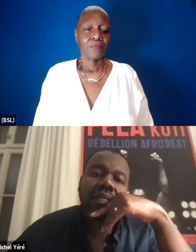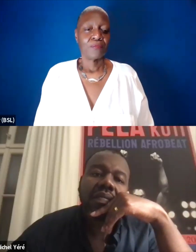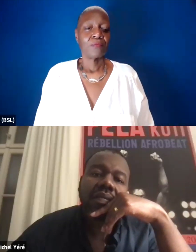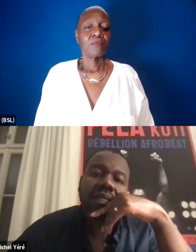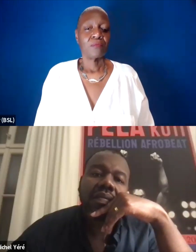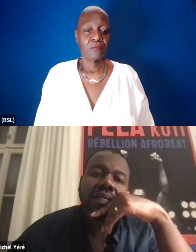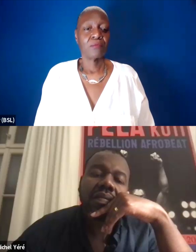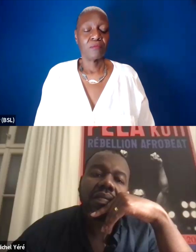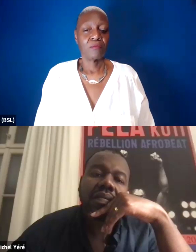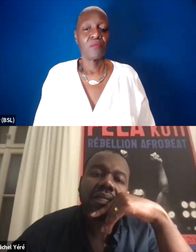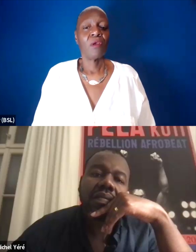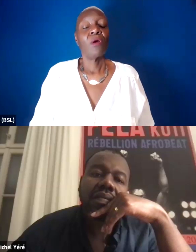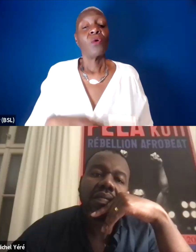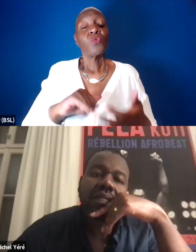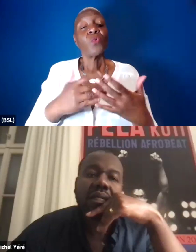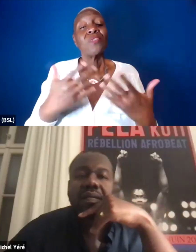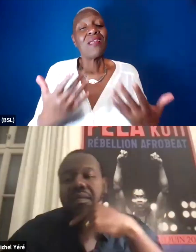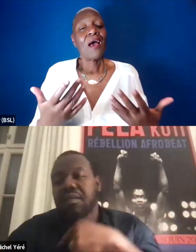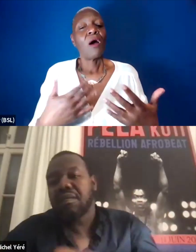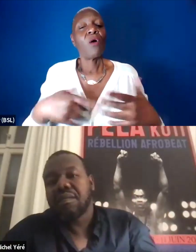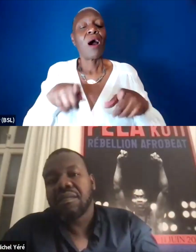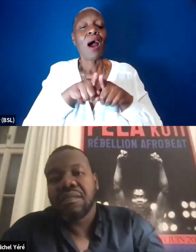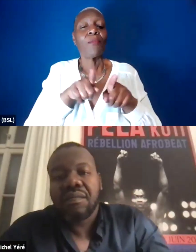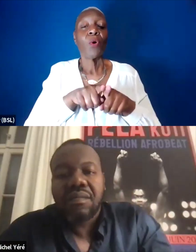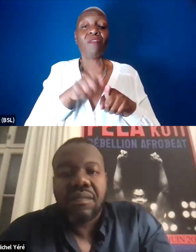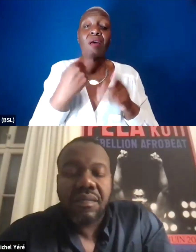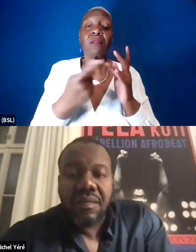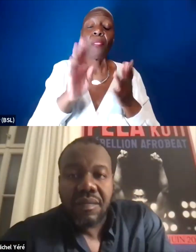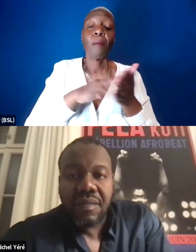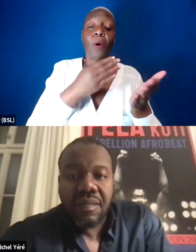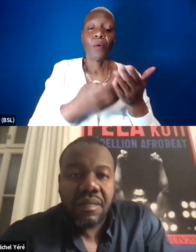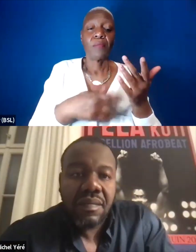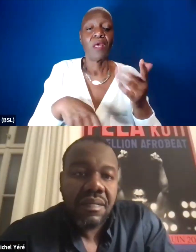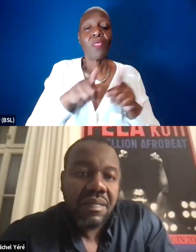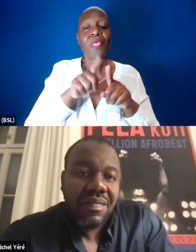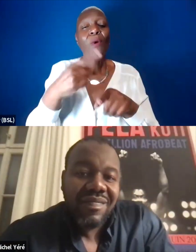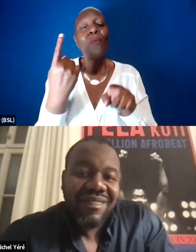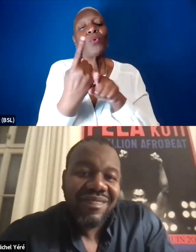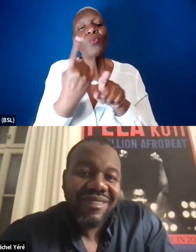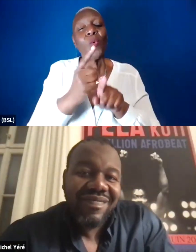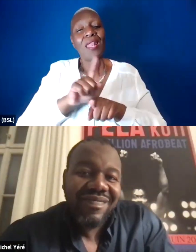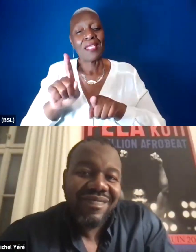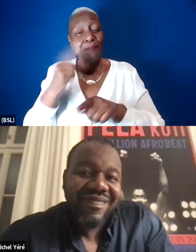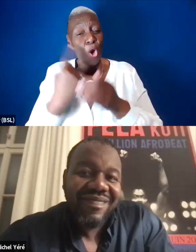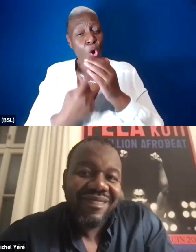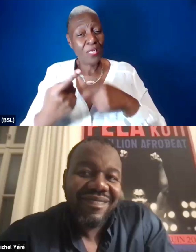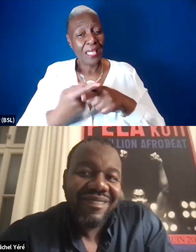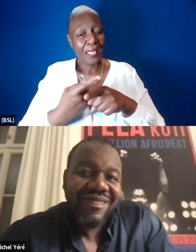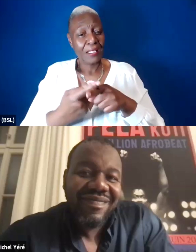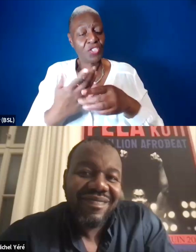So for the sake of time, I'm going to read you just the English of a poem that we're going to talk about a little bit later. This is a poem